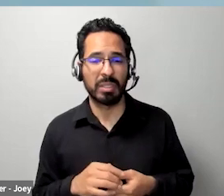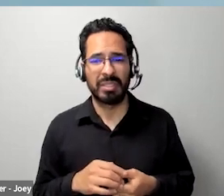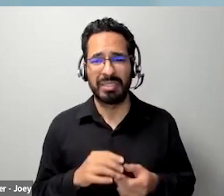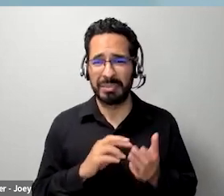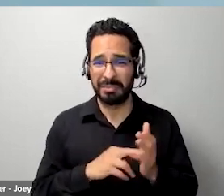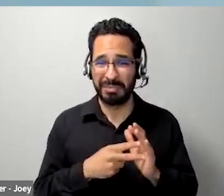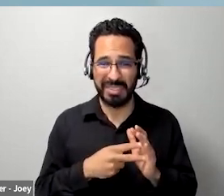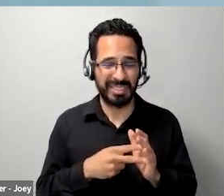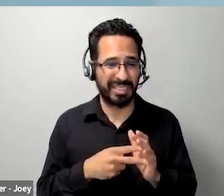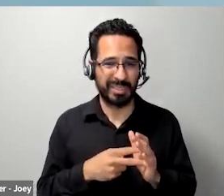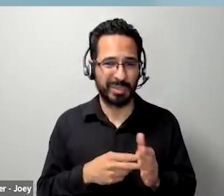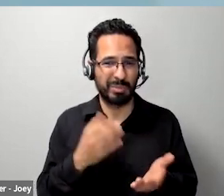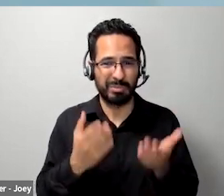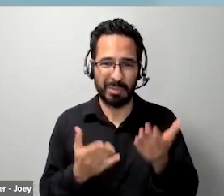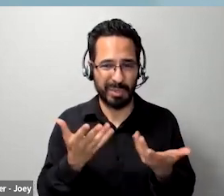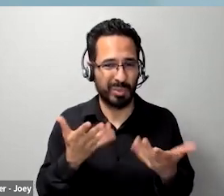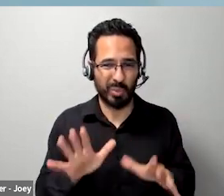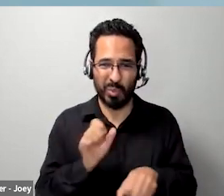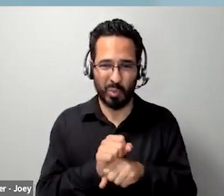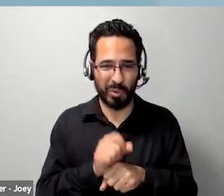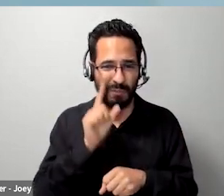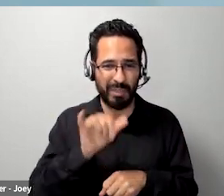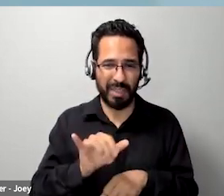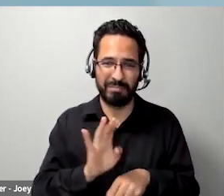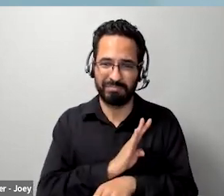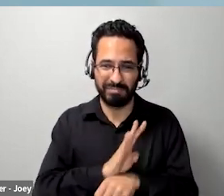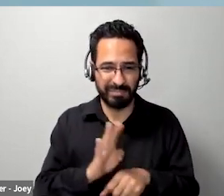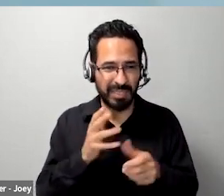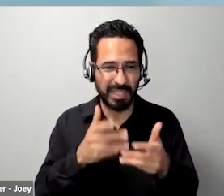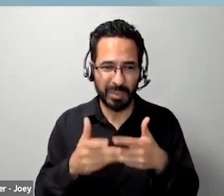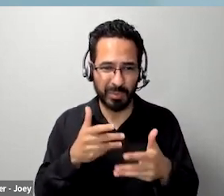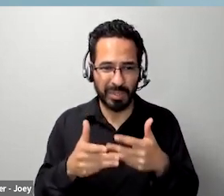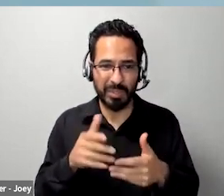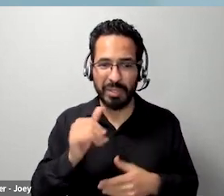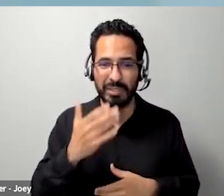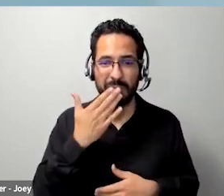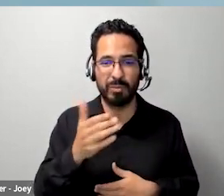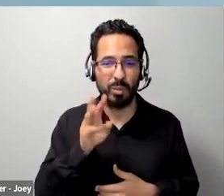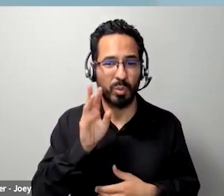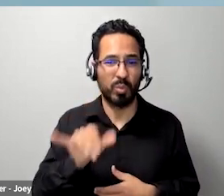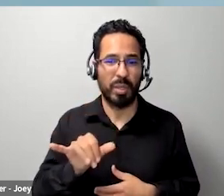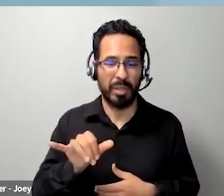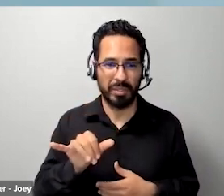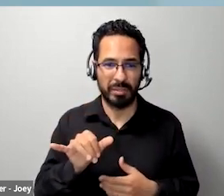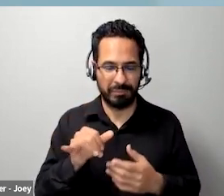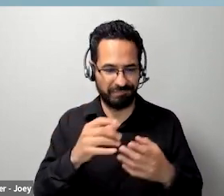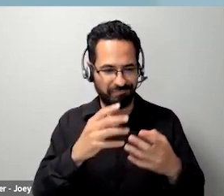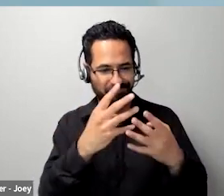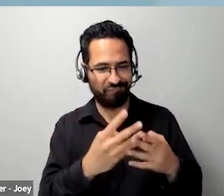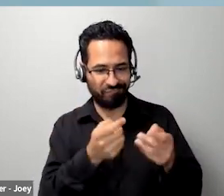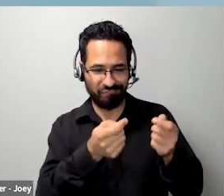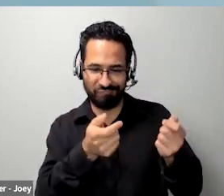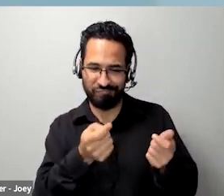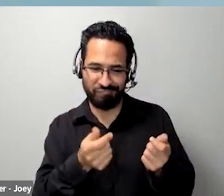then you're likely not going to want to work at that organization regardless. So that's just a really good way of weeding through where